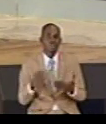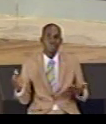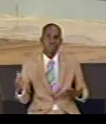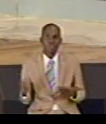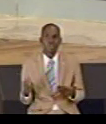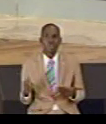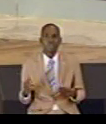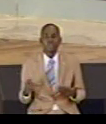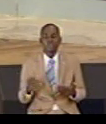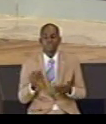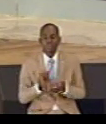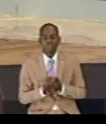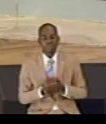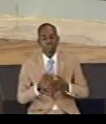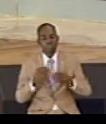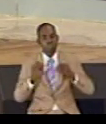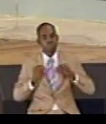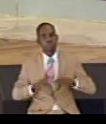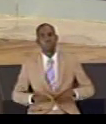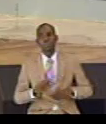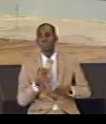Discouragement is gone.